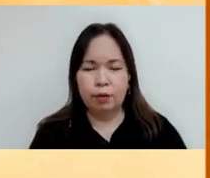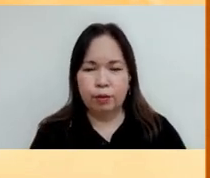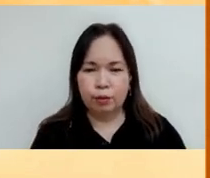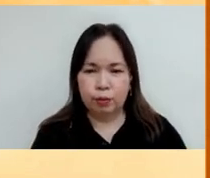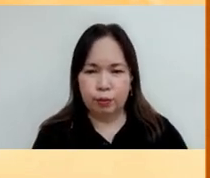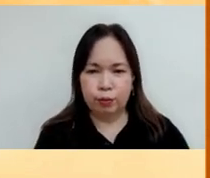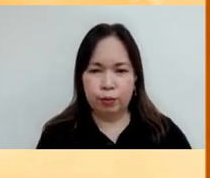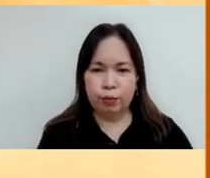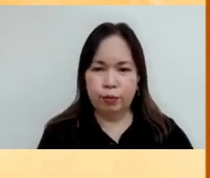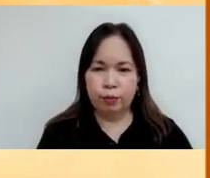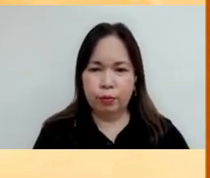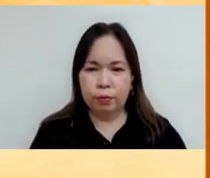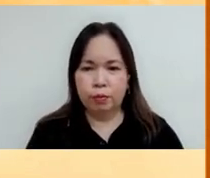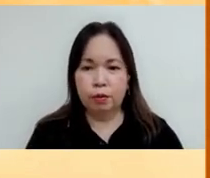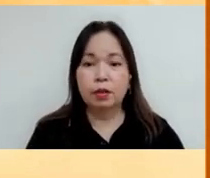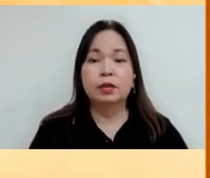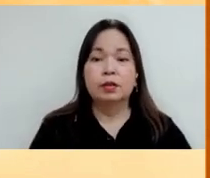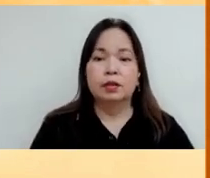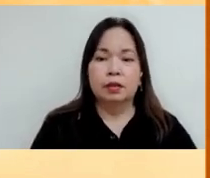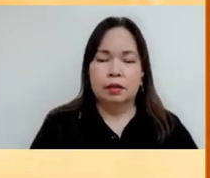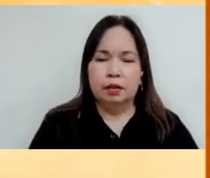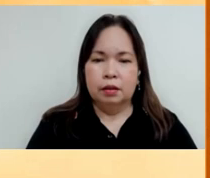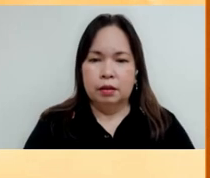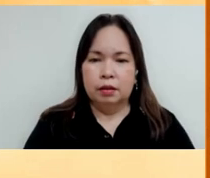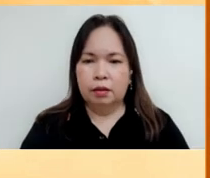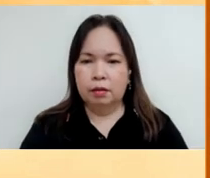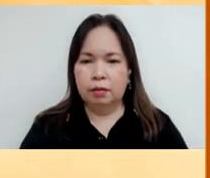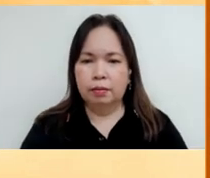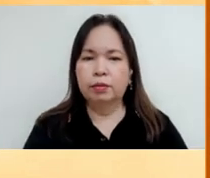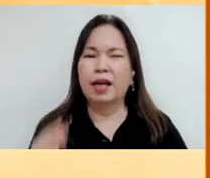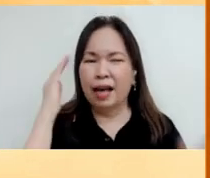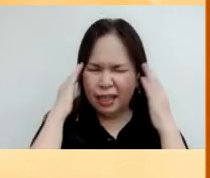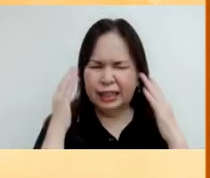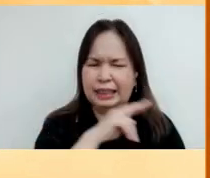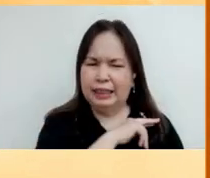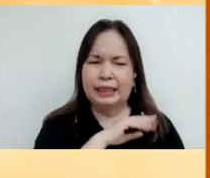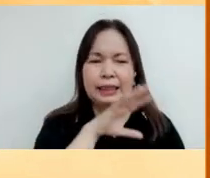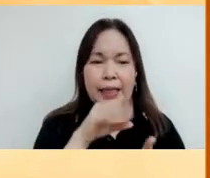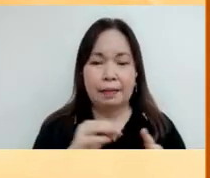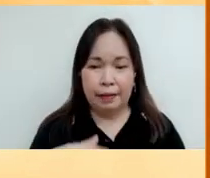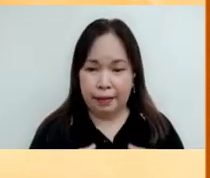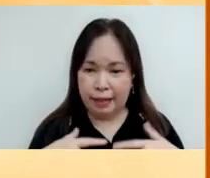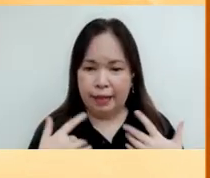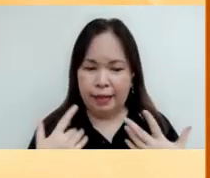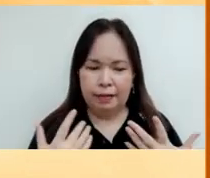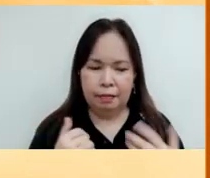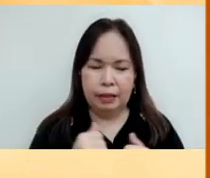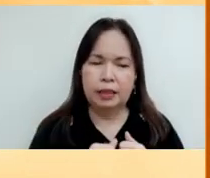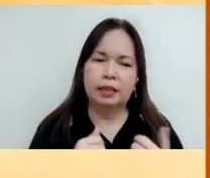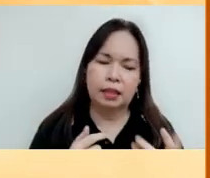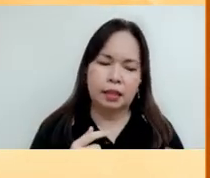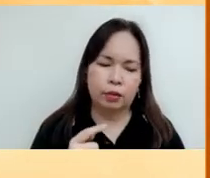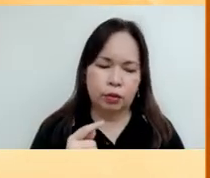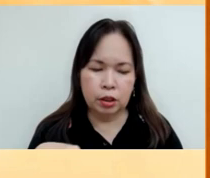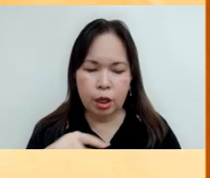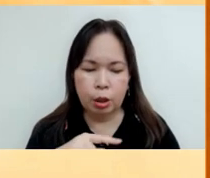the things? Because anxiety is a part of life. It's something that we cannot avoid. No, and it's something that we cannot protect our children for the